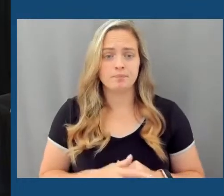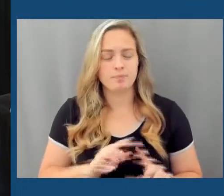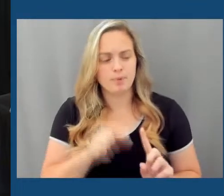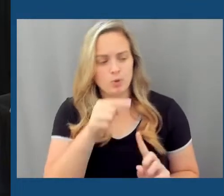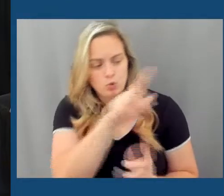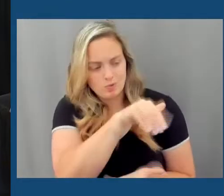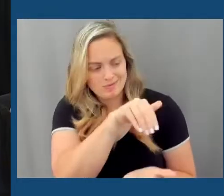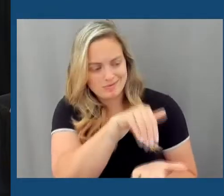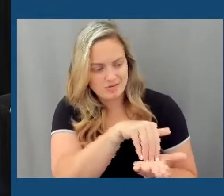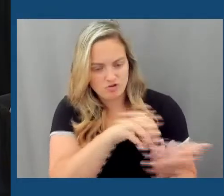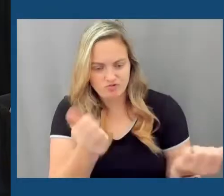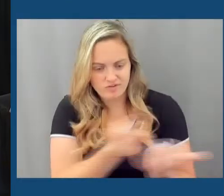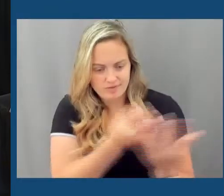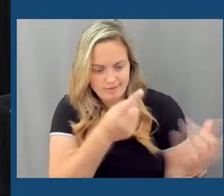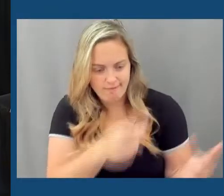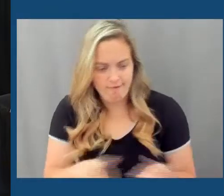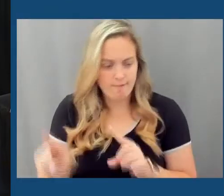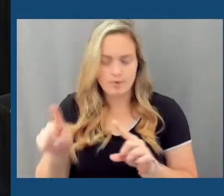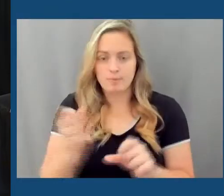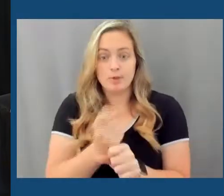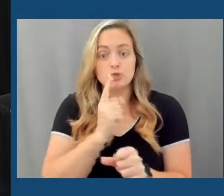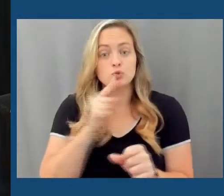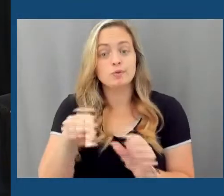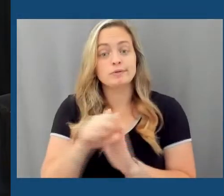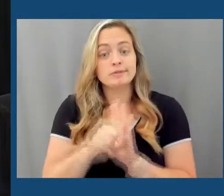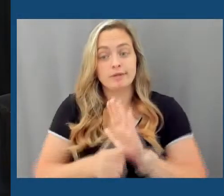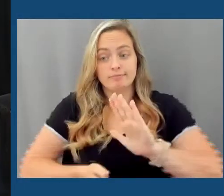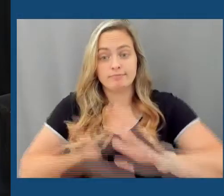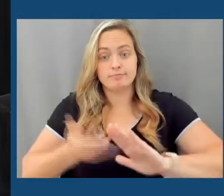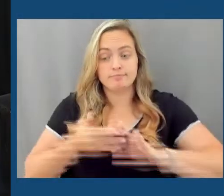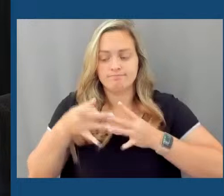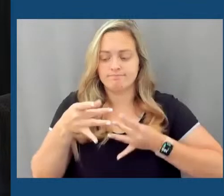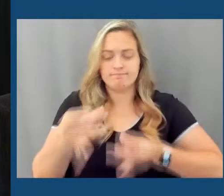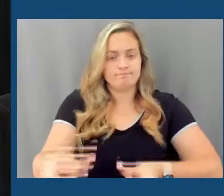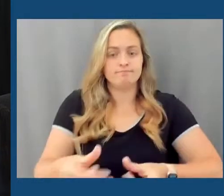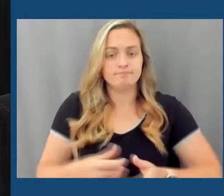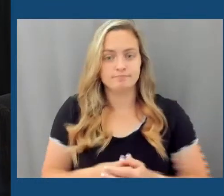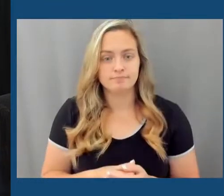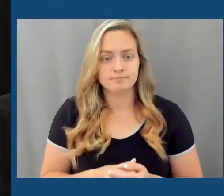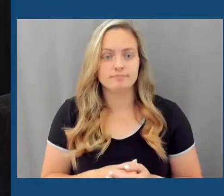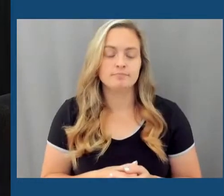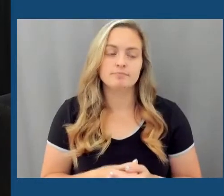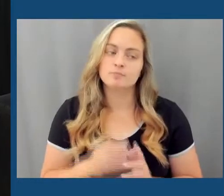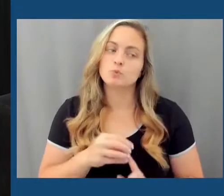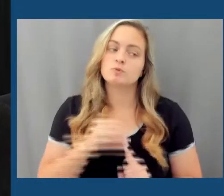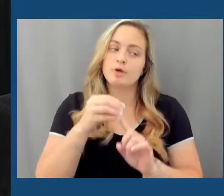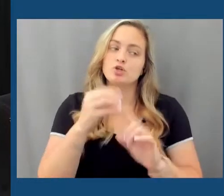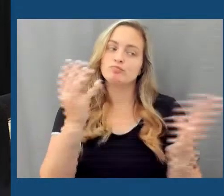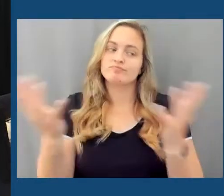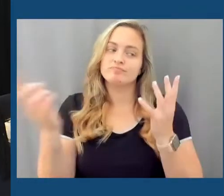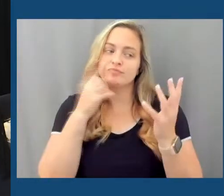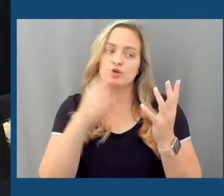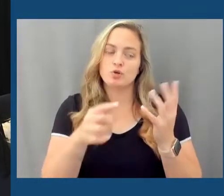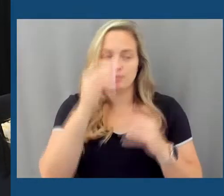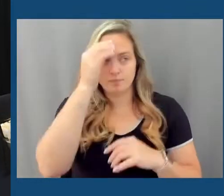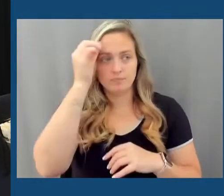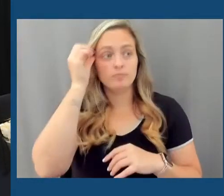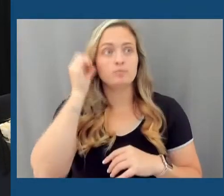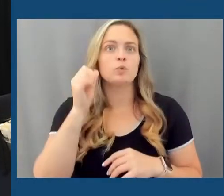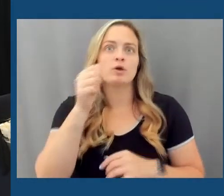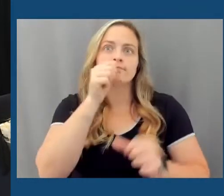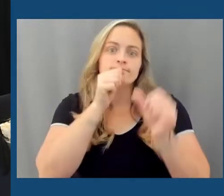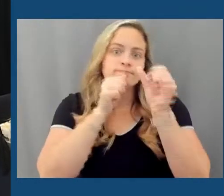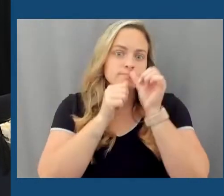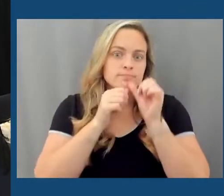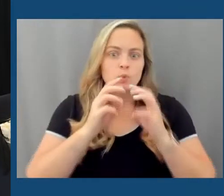center of everything that makes this state run so efficiently and effectively. And I want to give you a special round of applause. We have been through so many